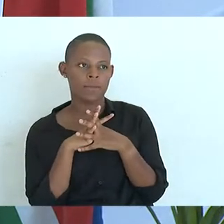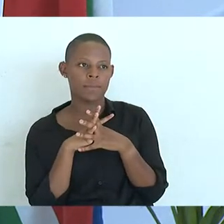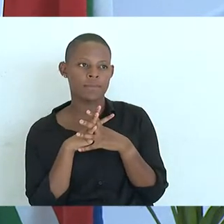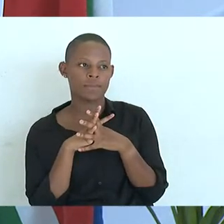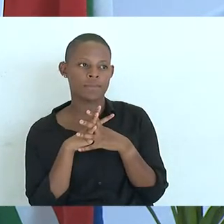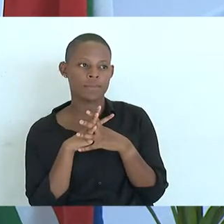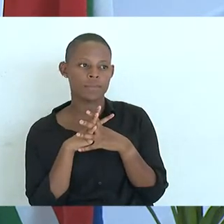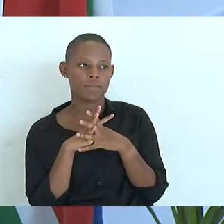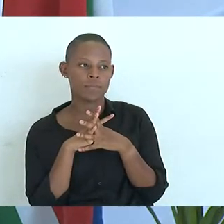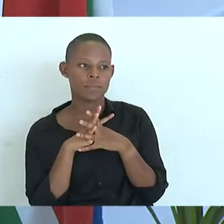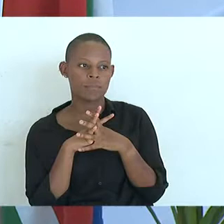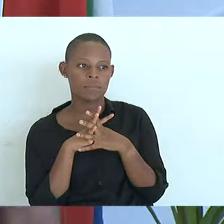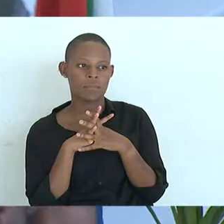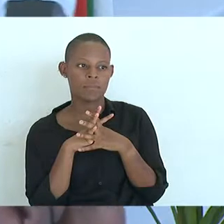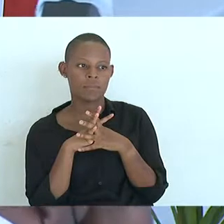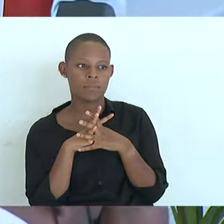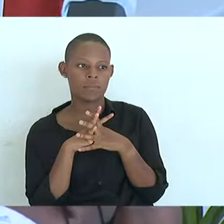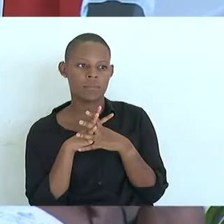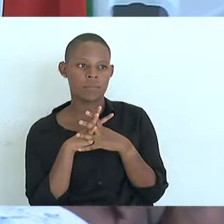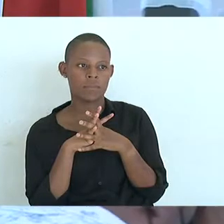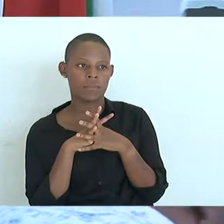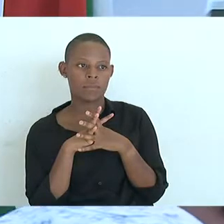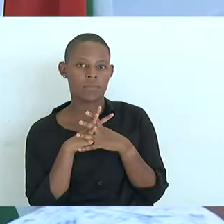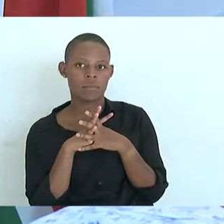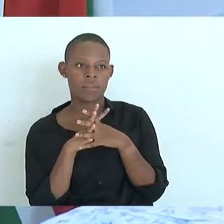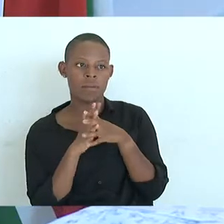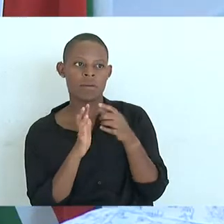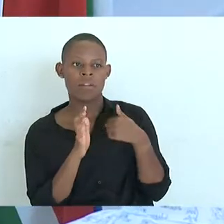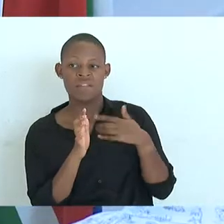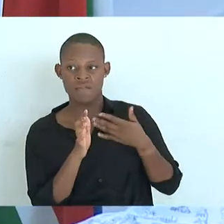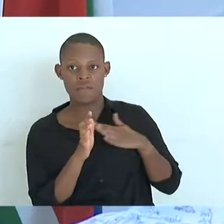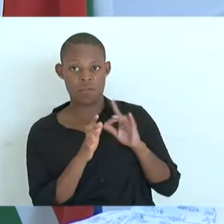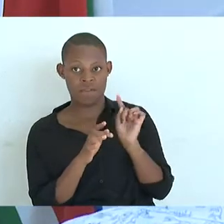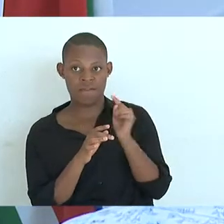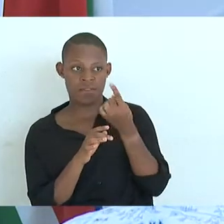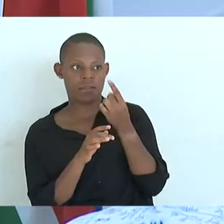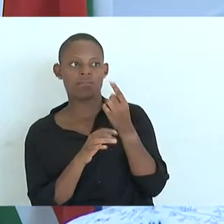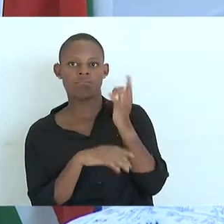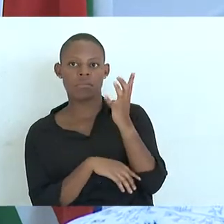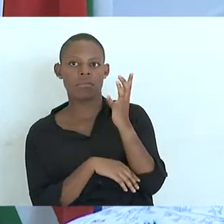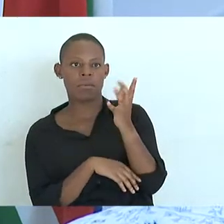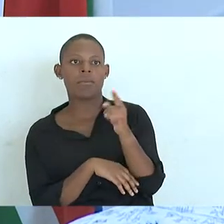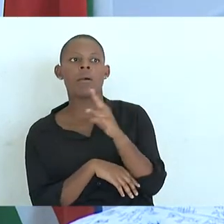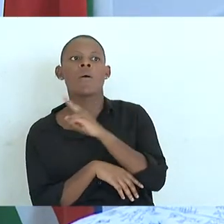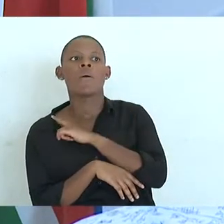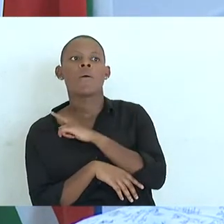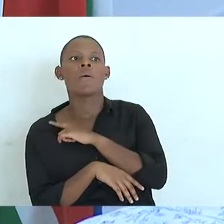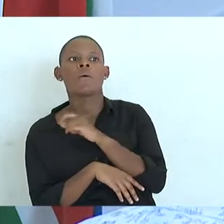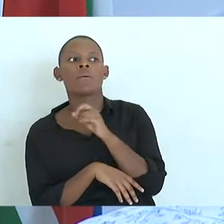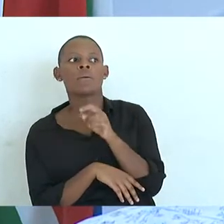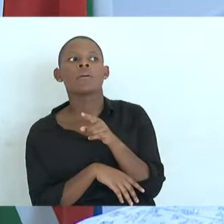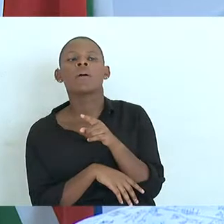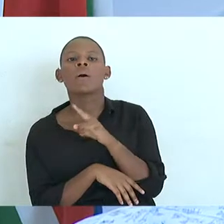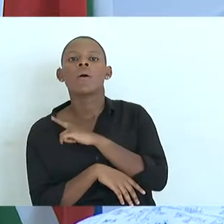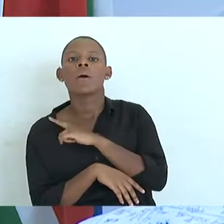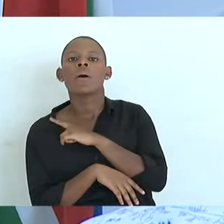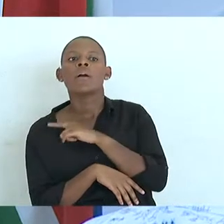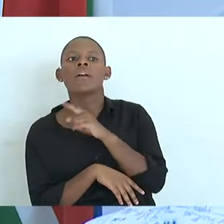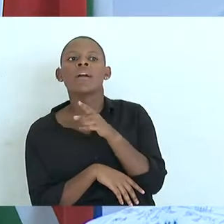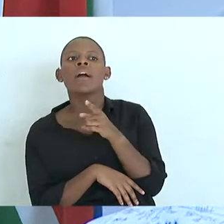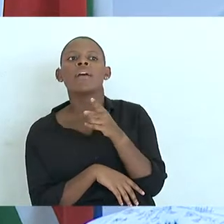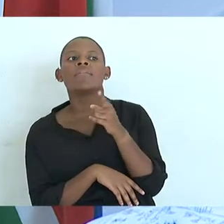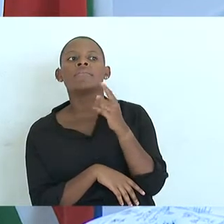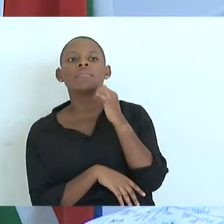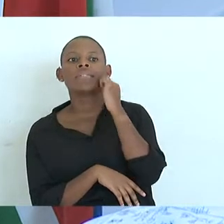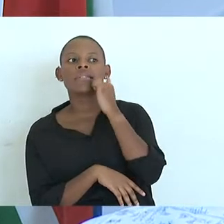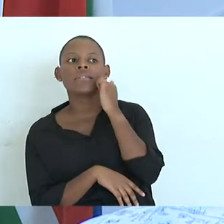view to be the first to answer. Because I also have an apology because I was going to